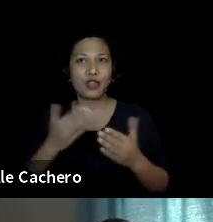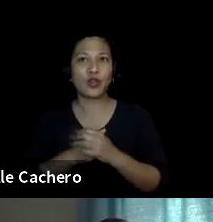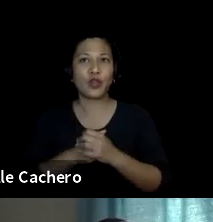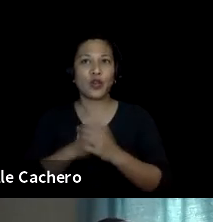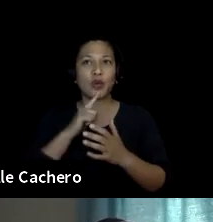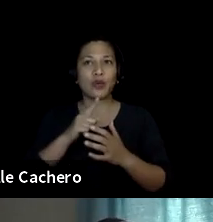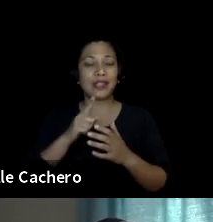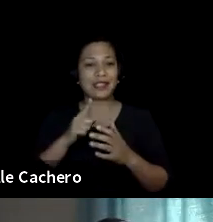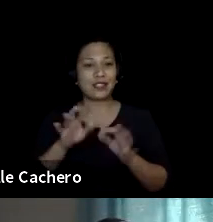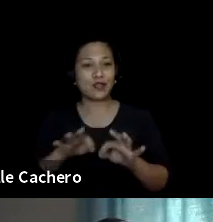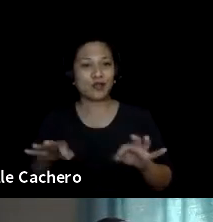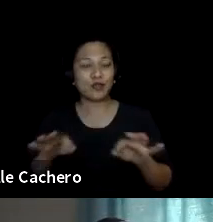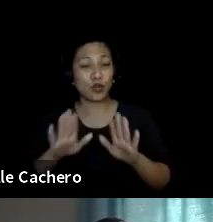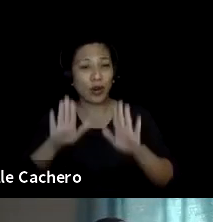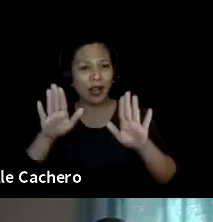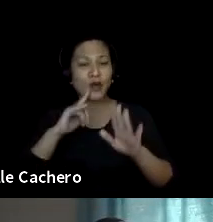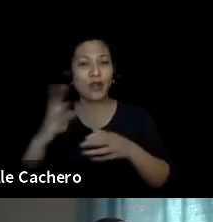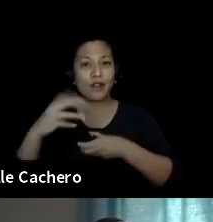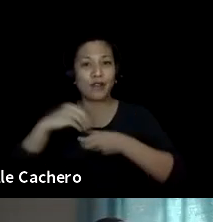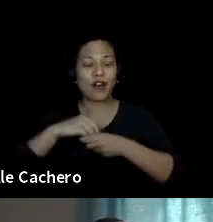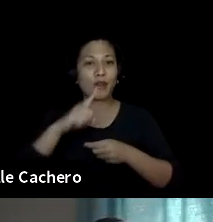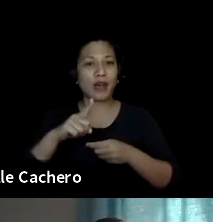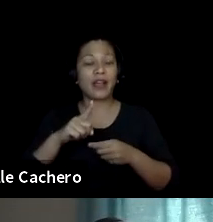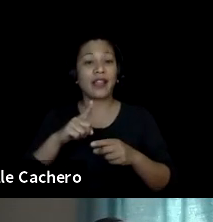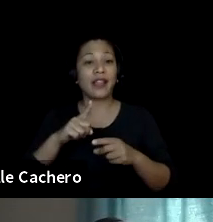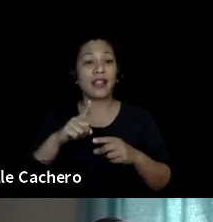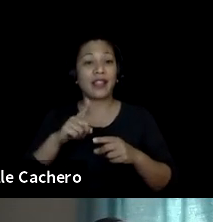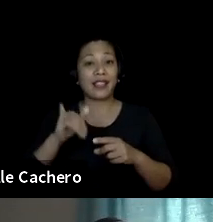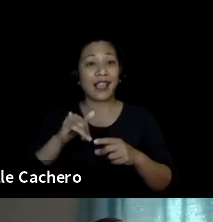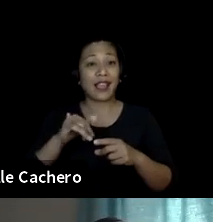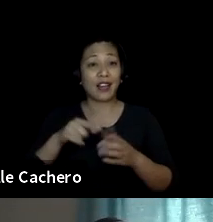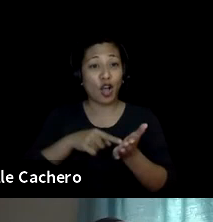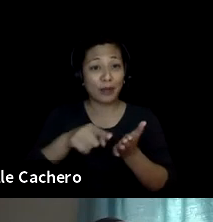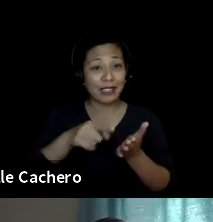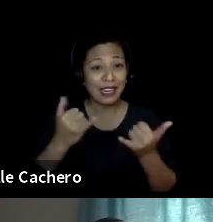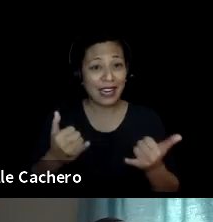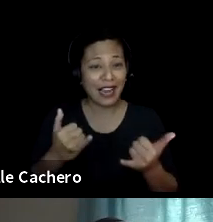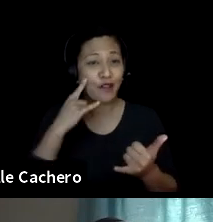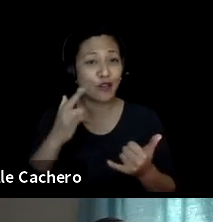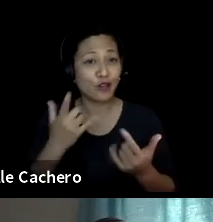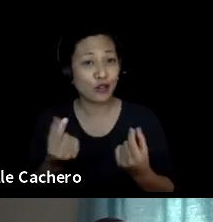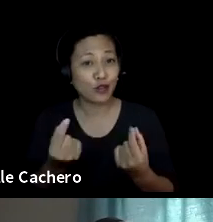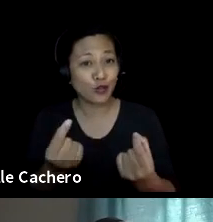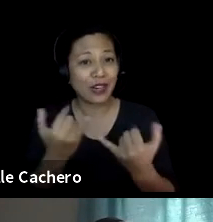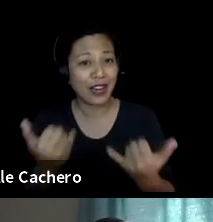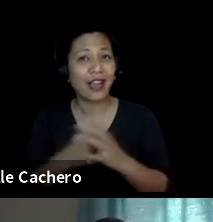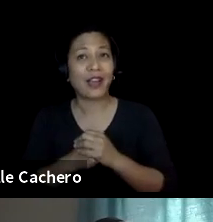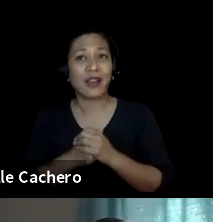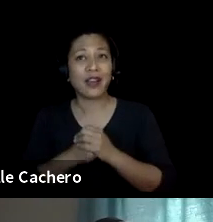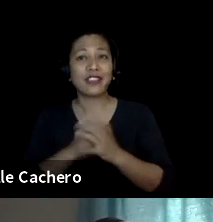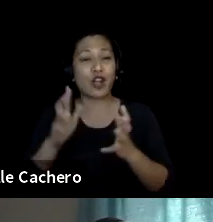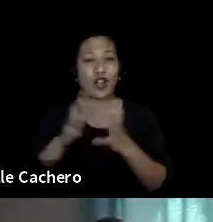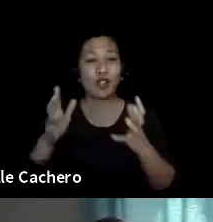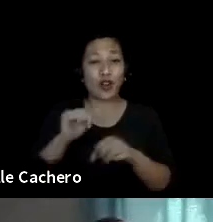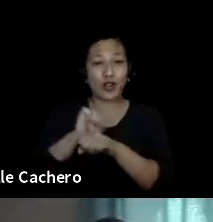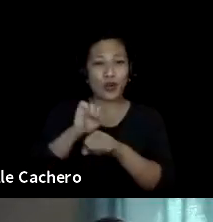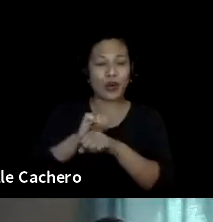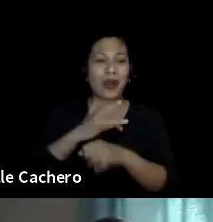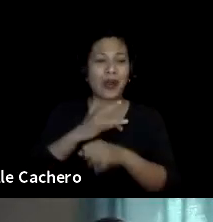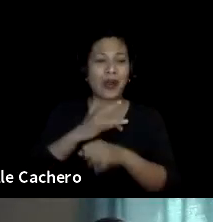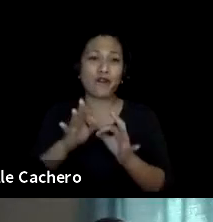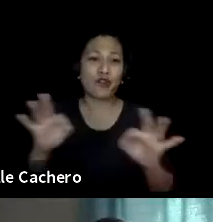but like, are you being compensated like right now for like what you're doing? And moving forward, like, again, like Murdoch said, like a lot of this work is free.